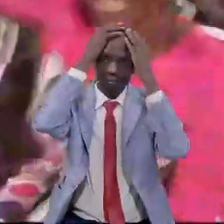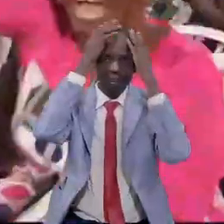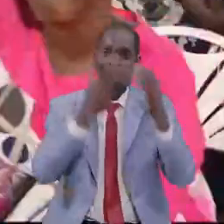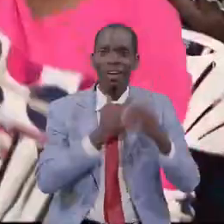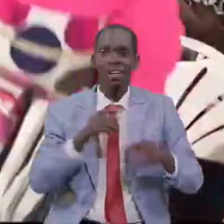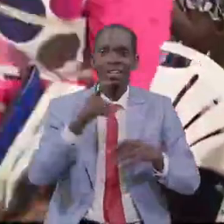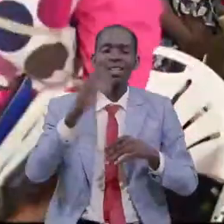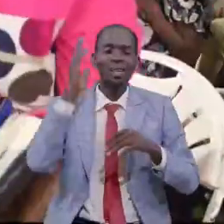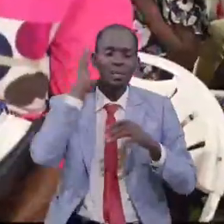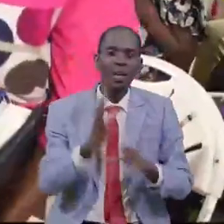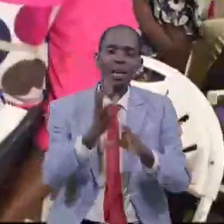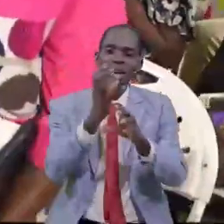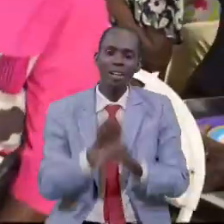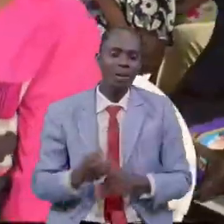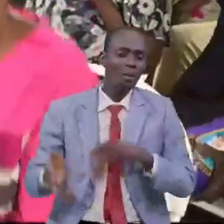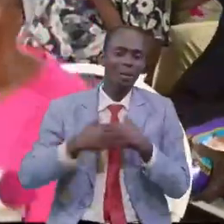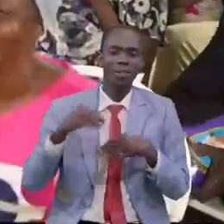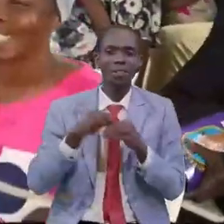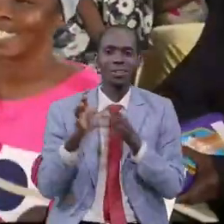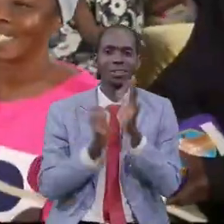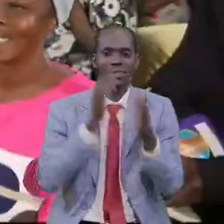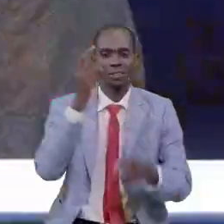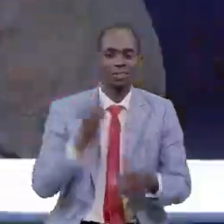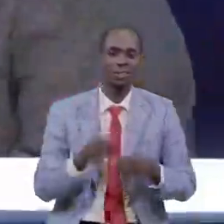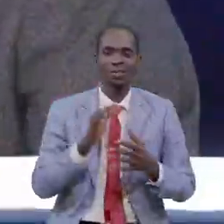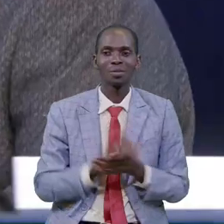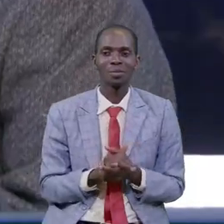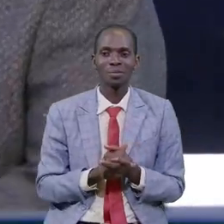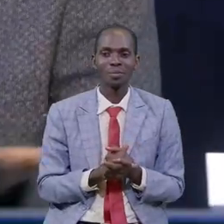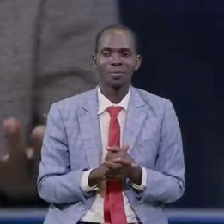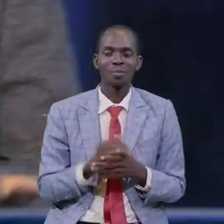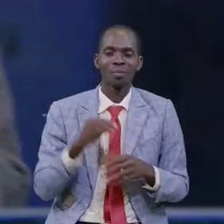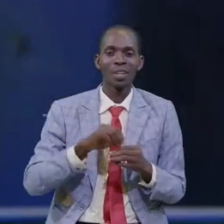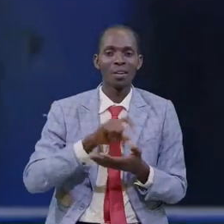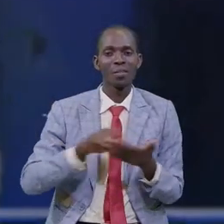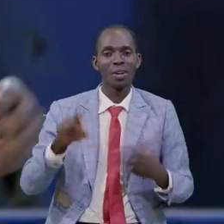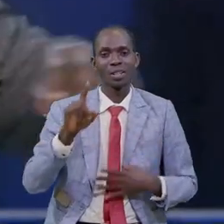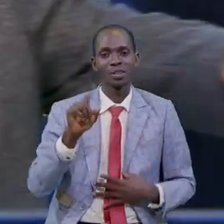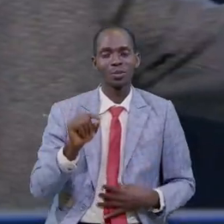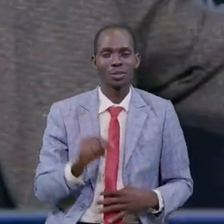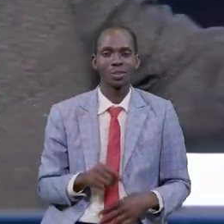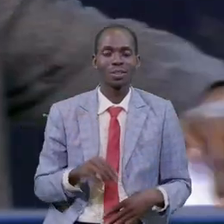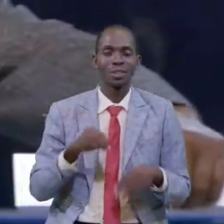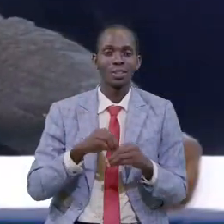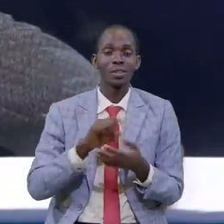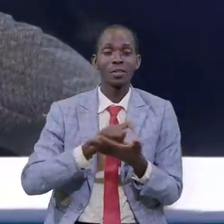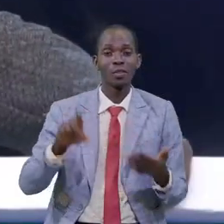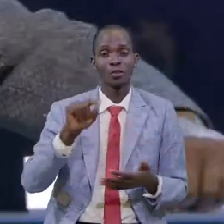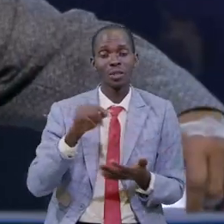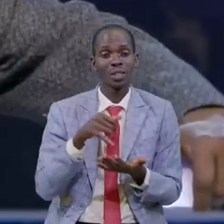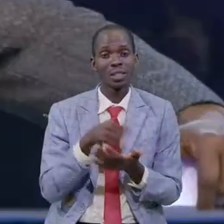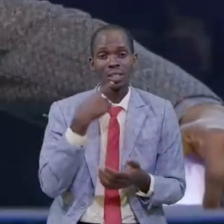vous serez guéri. Look at verse 20. Le verset 20. In verse 20 it says, and they